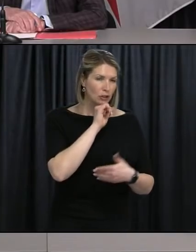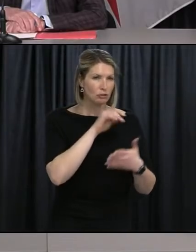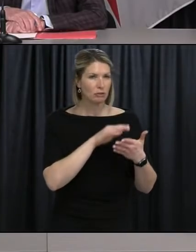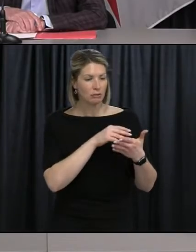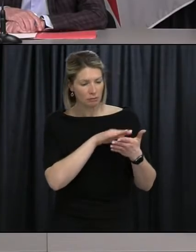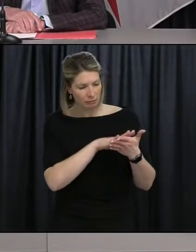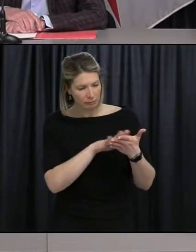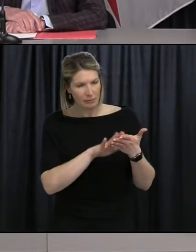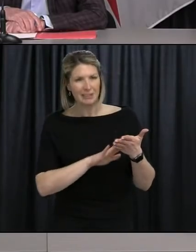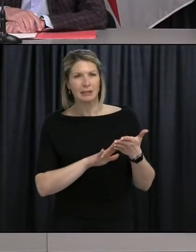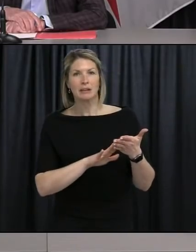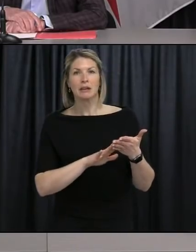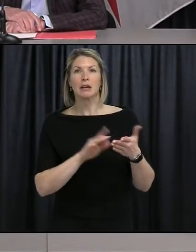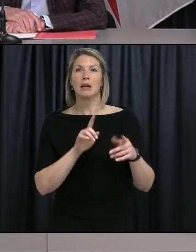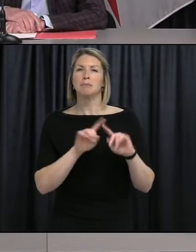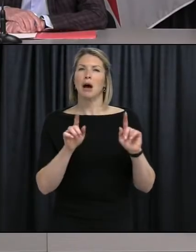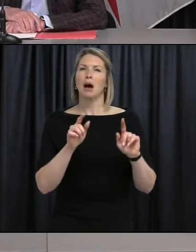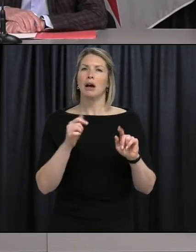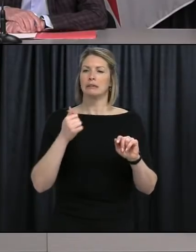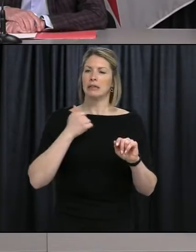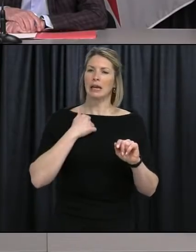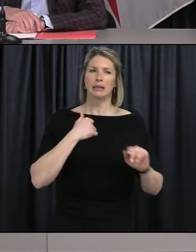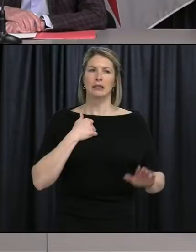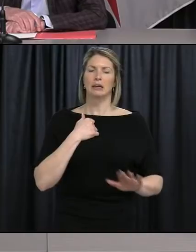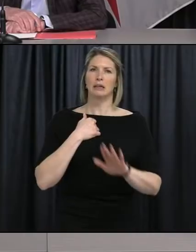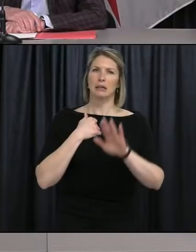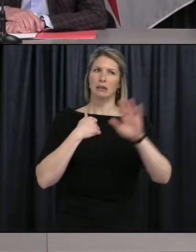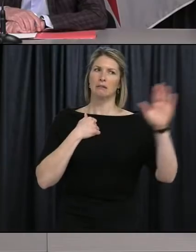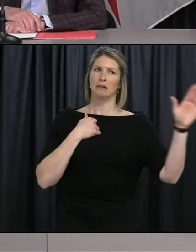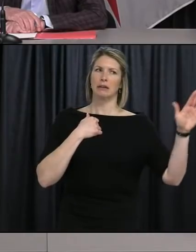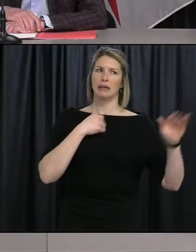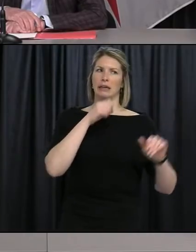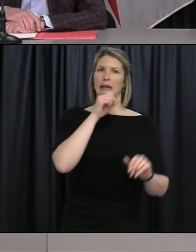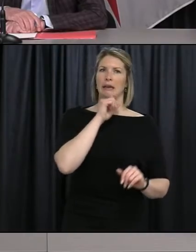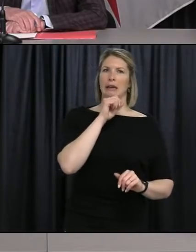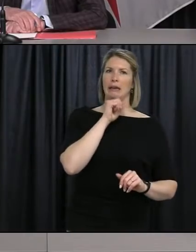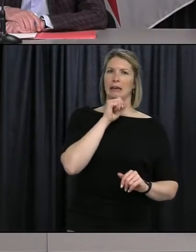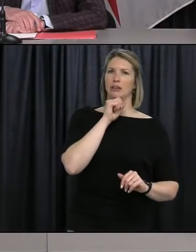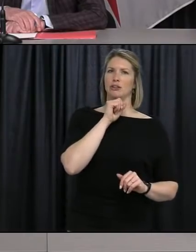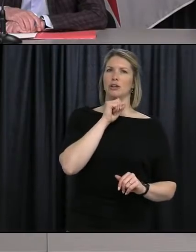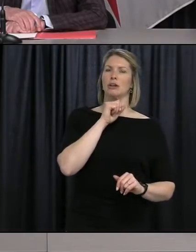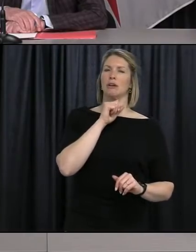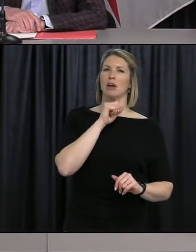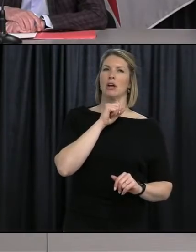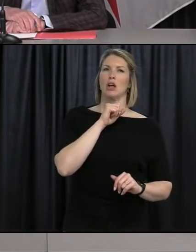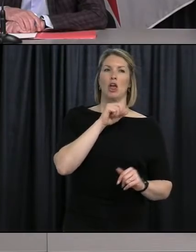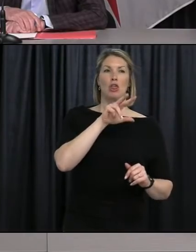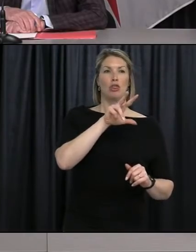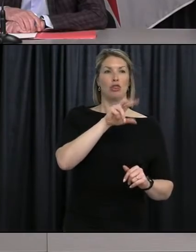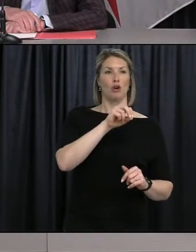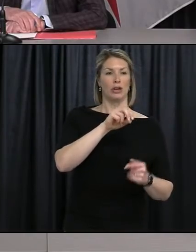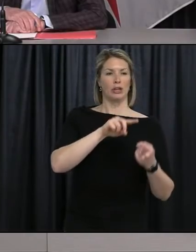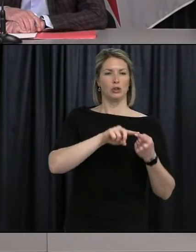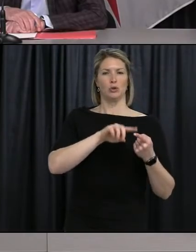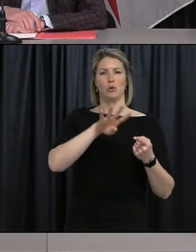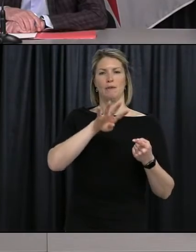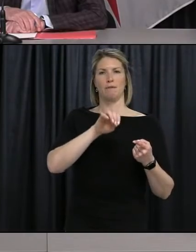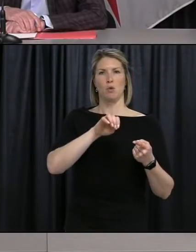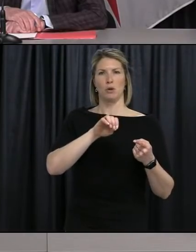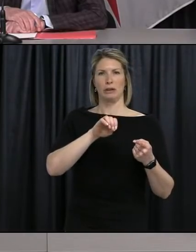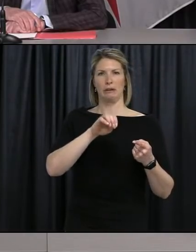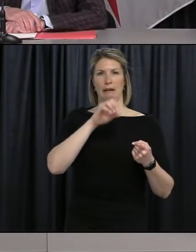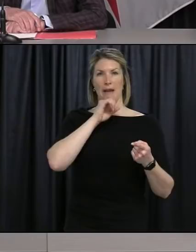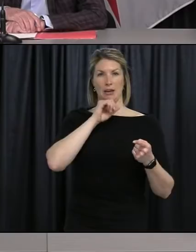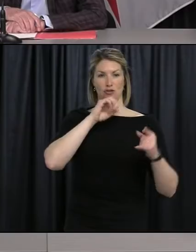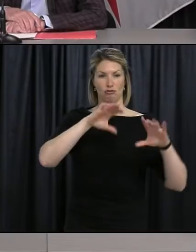Canada, jurisdictionally, we're seeing that 30 to 40-year-olds are being hit hardest by variants and are actually taking up most ICU